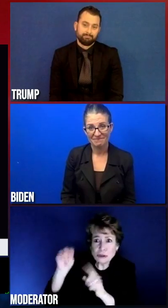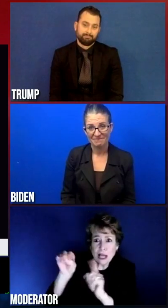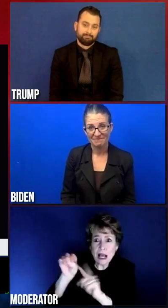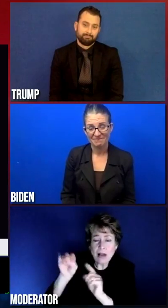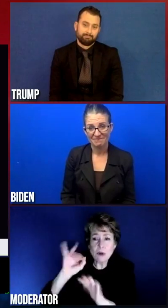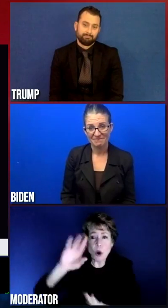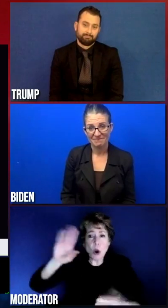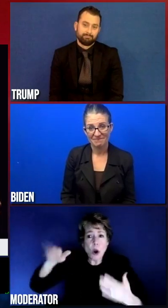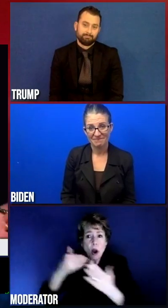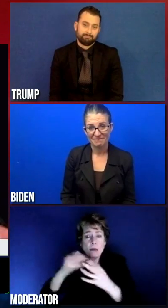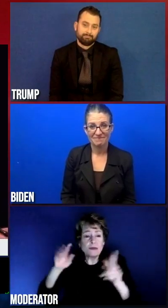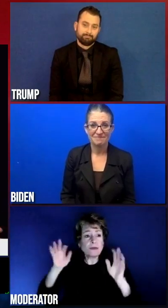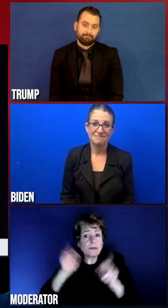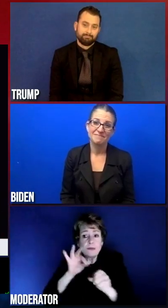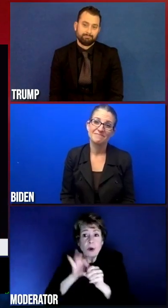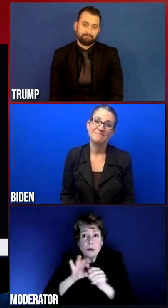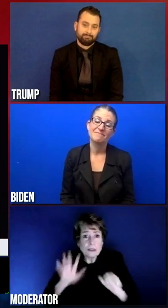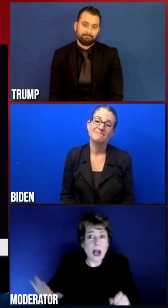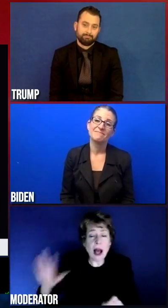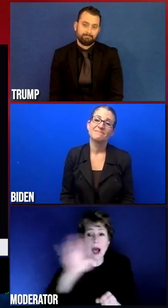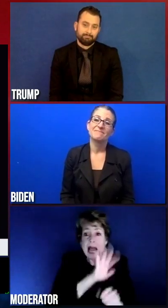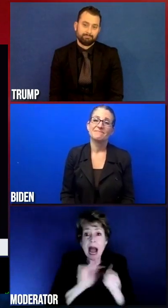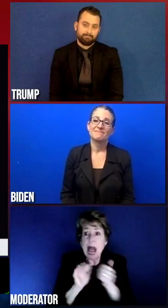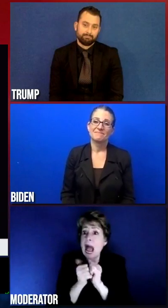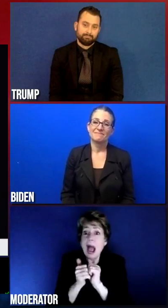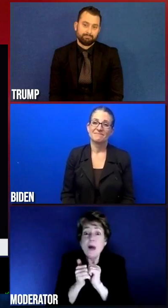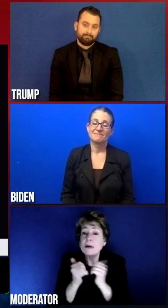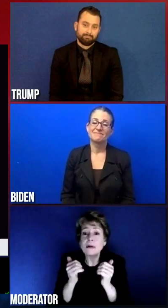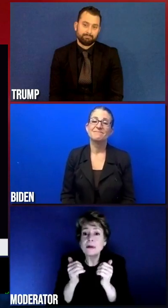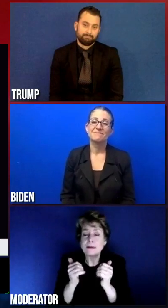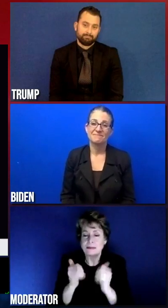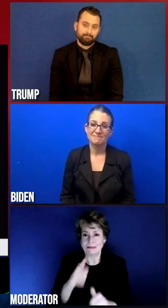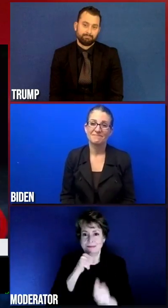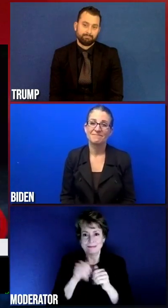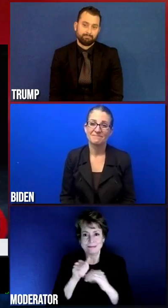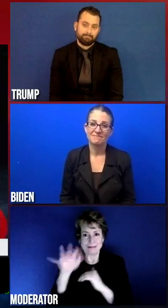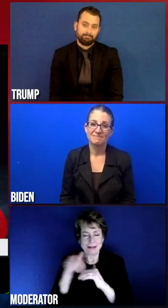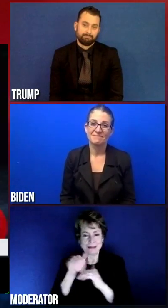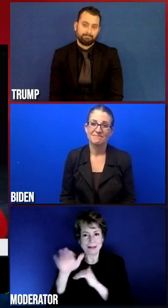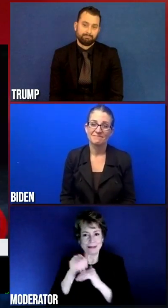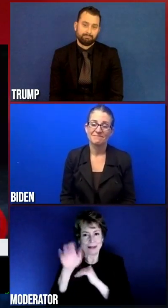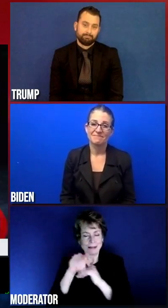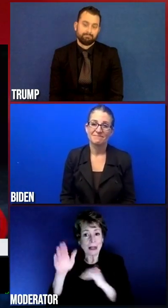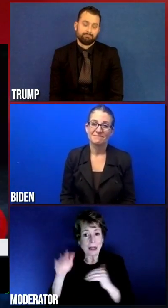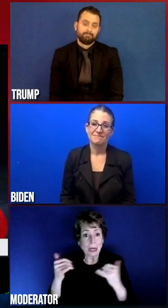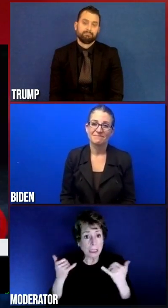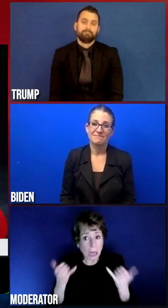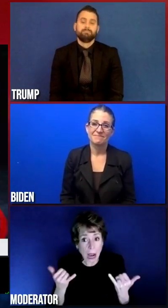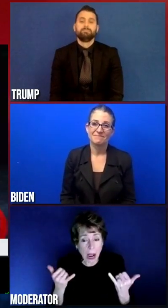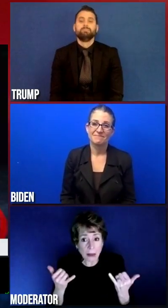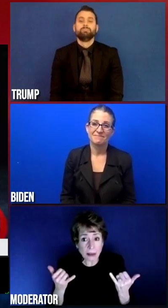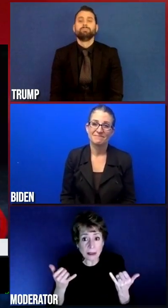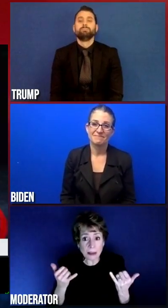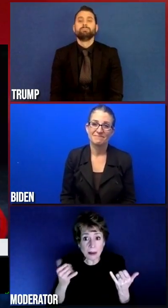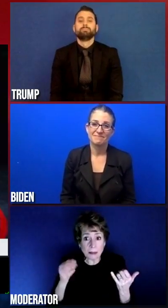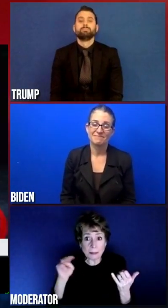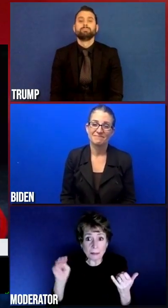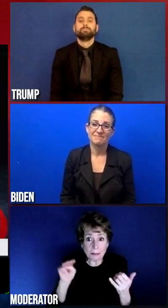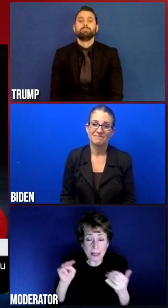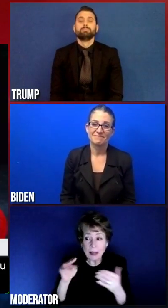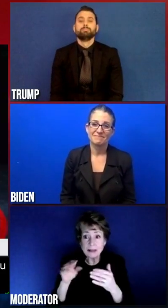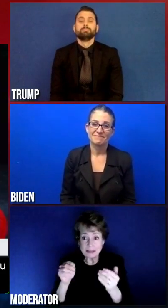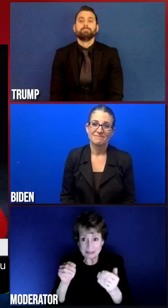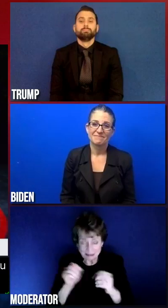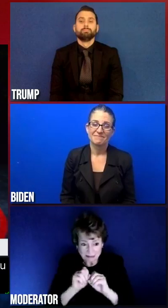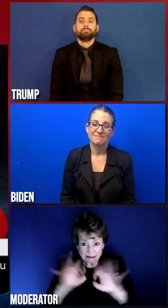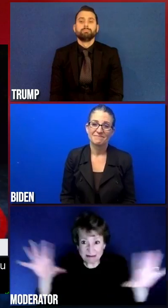mail. Now that millions of mail-in ballots have gone out, what are you going to do about it? And are you counting